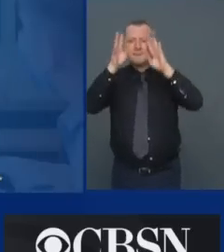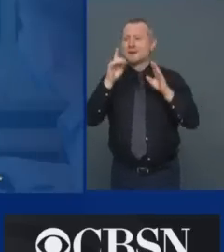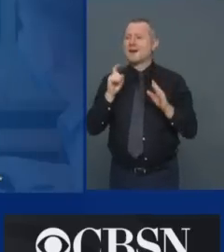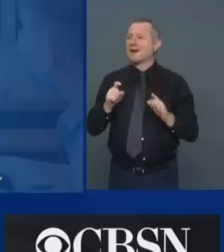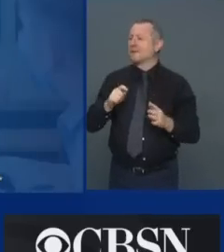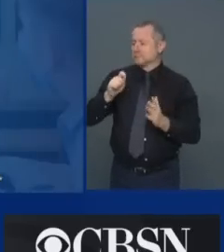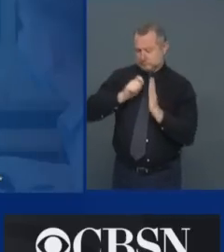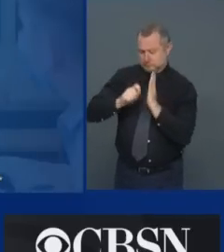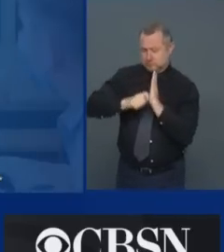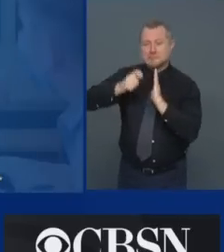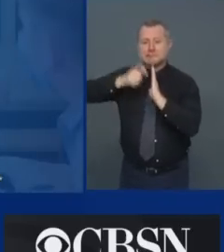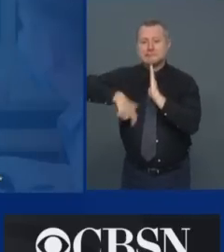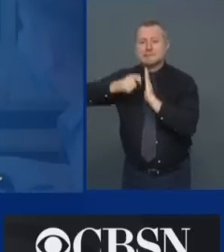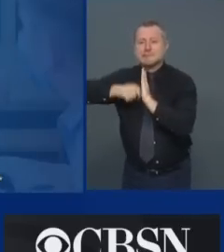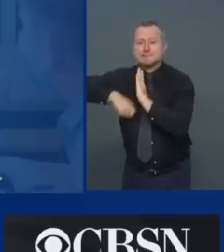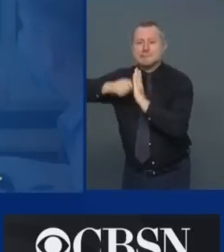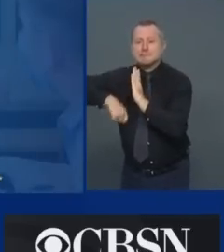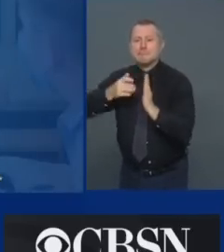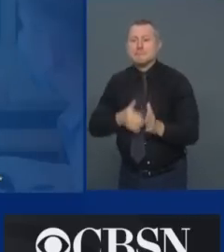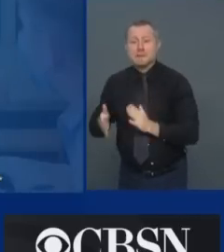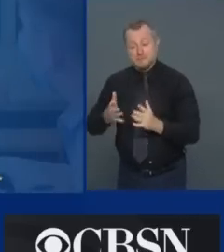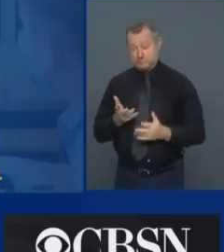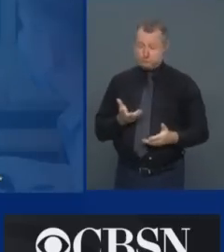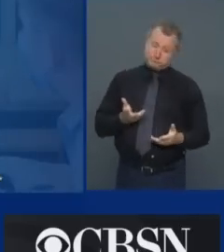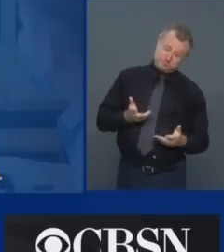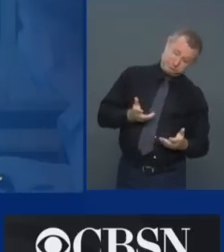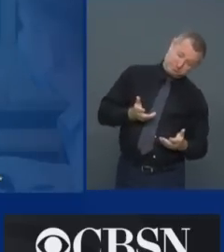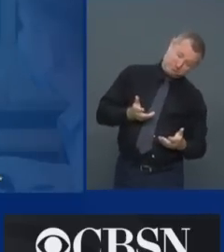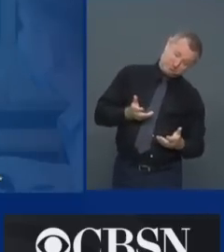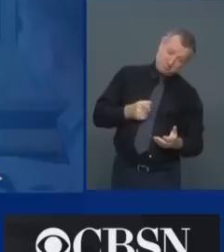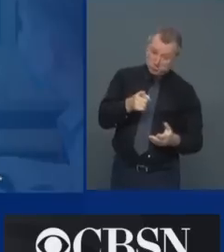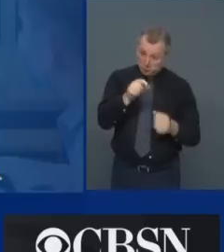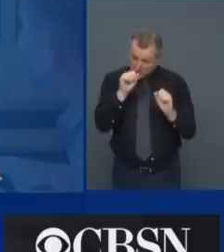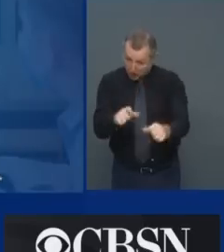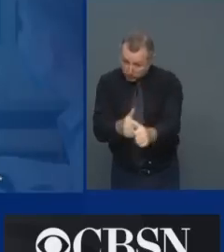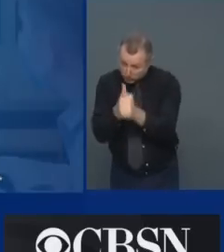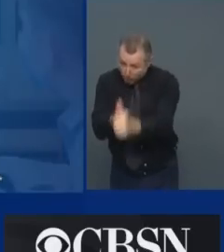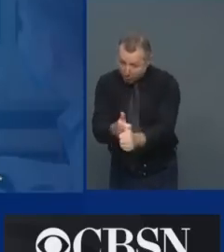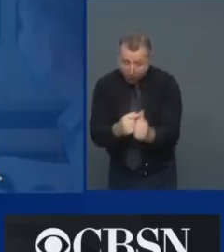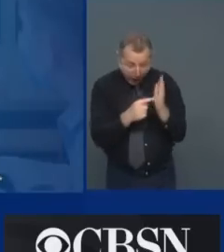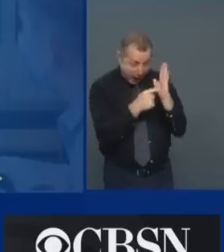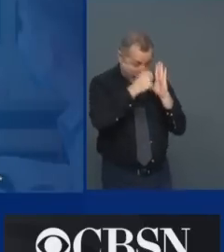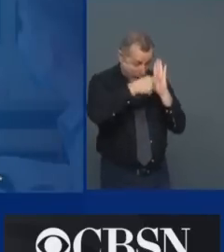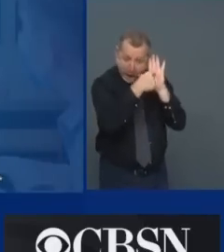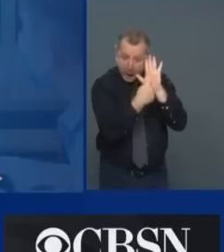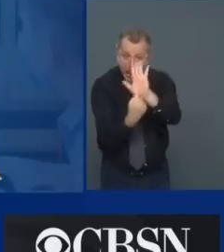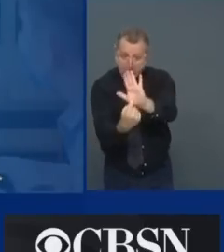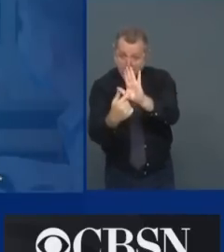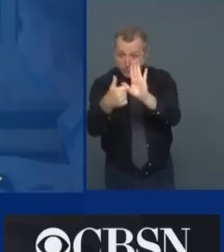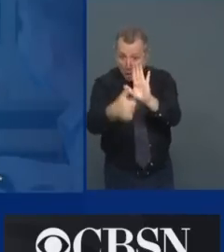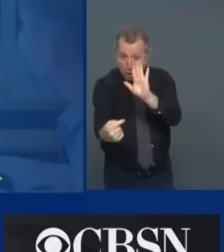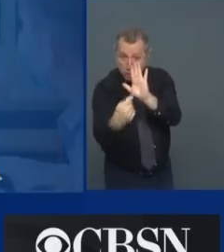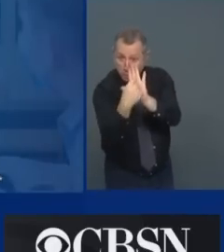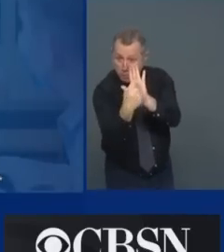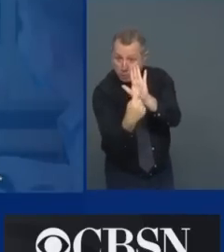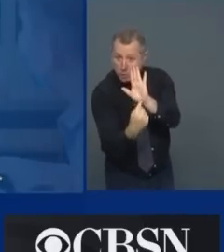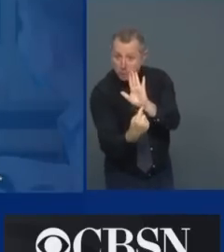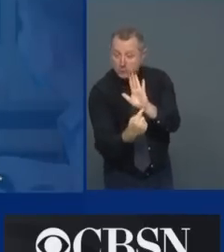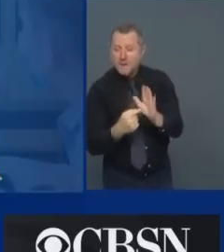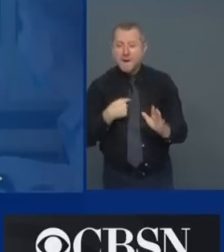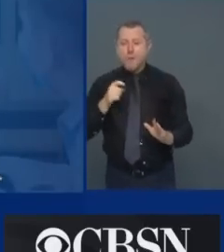the plan is really the question. So monitor the school districts very